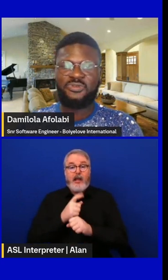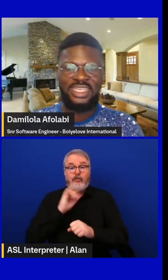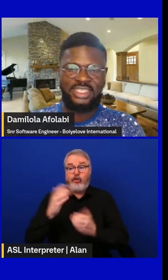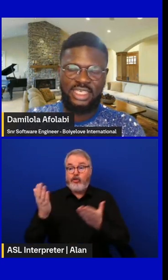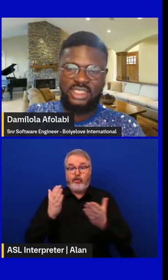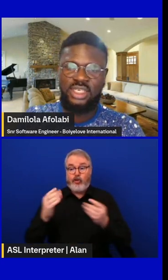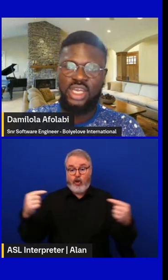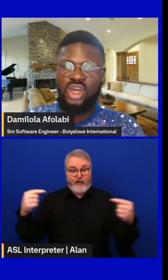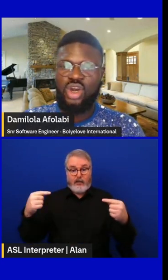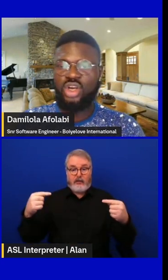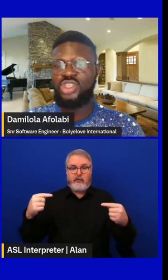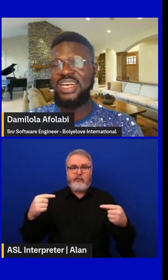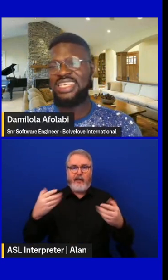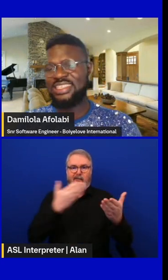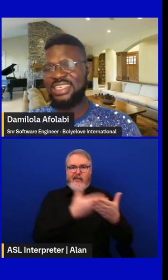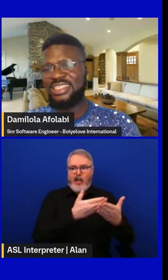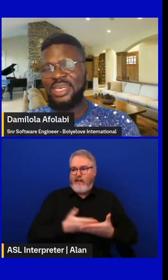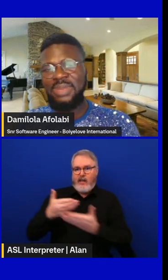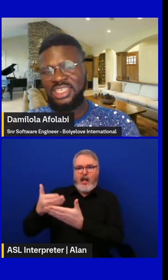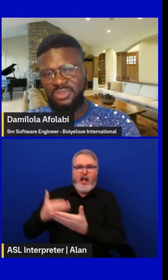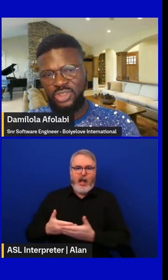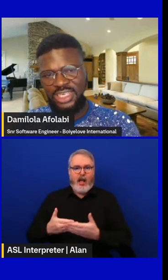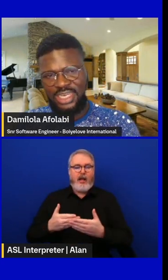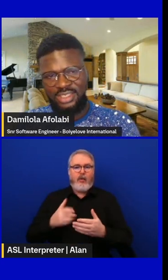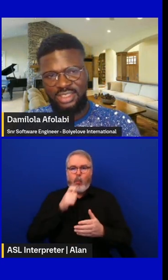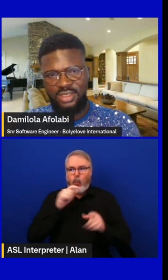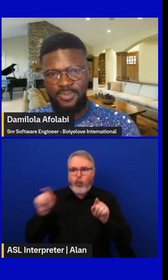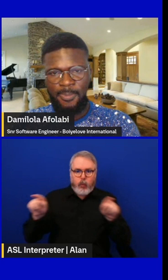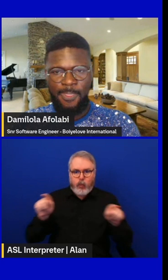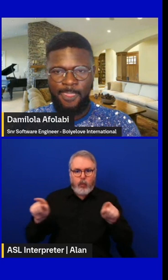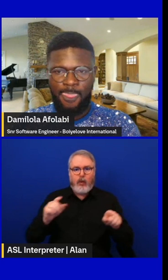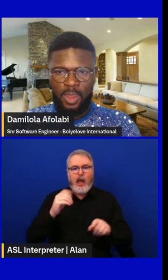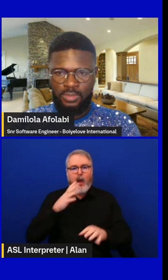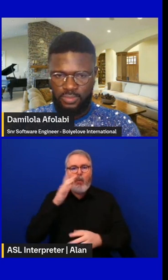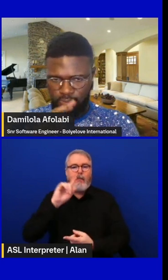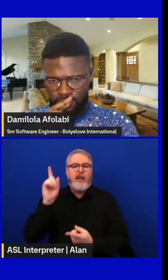identity, preventing unauthorized access and man-in-the-middle attacks.